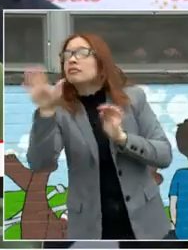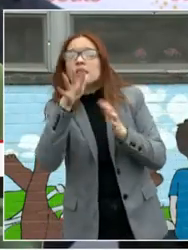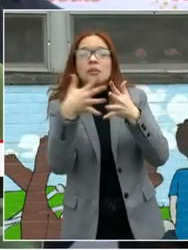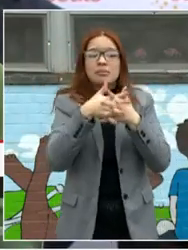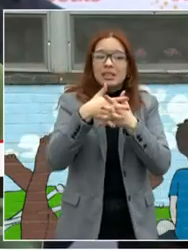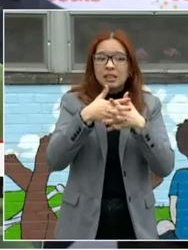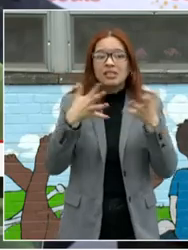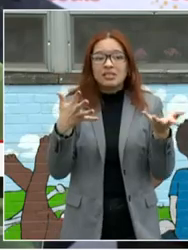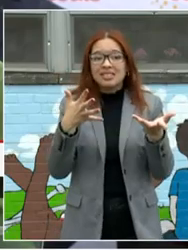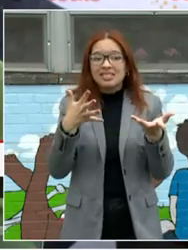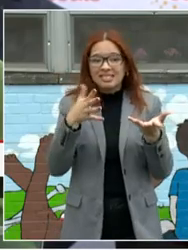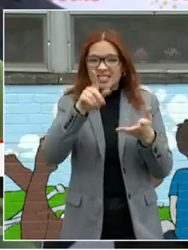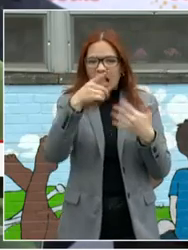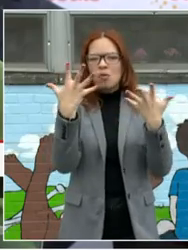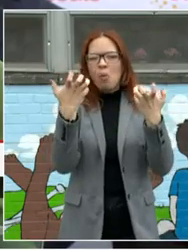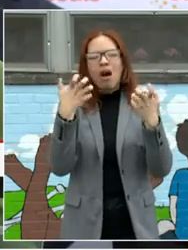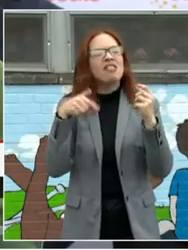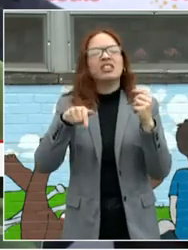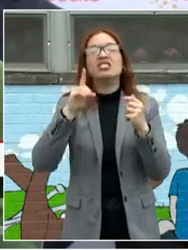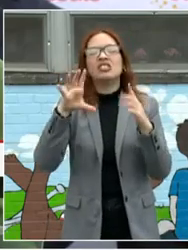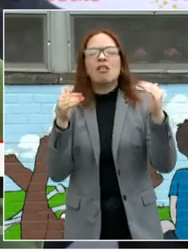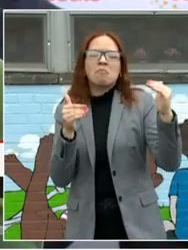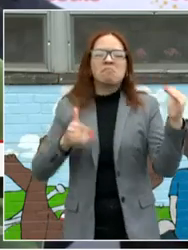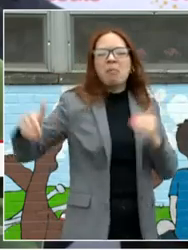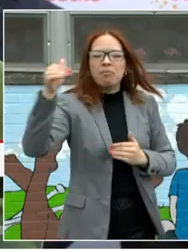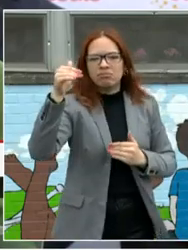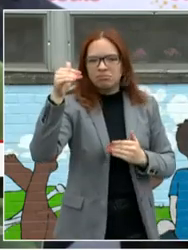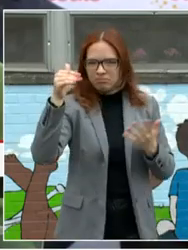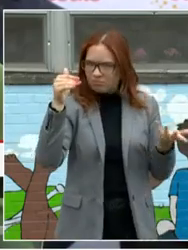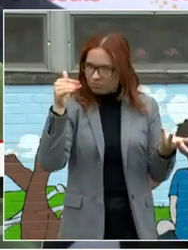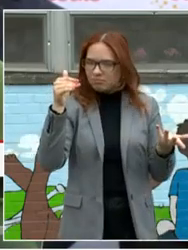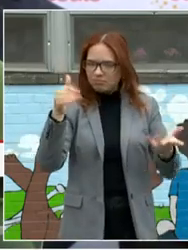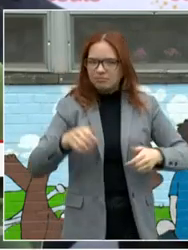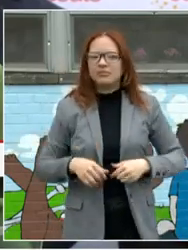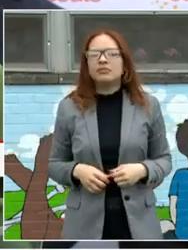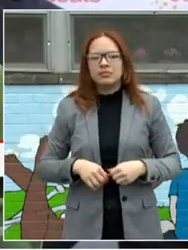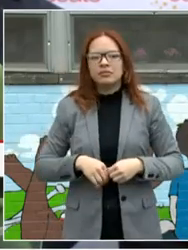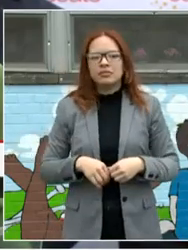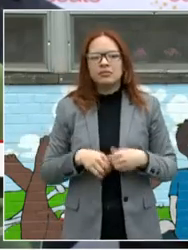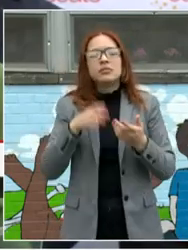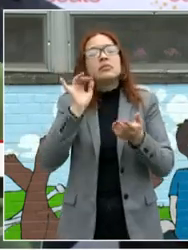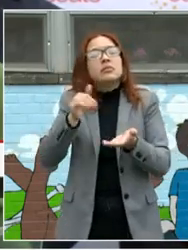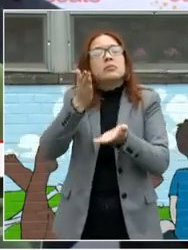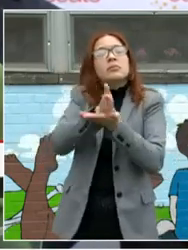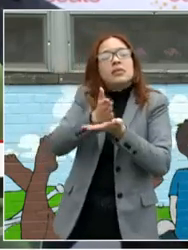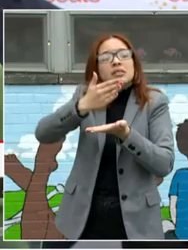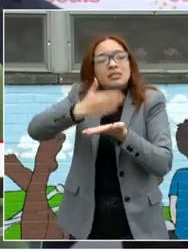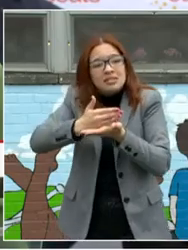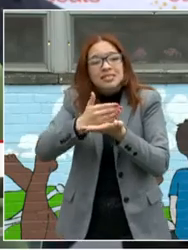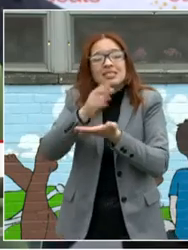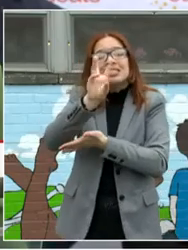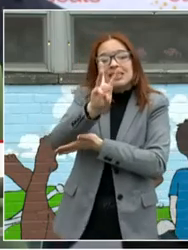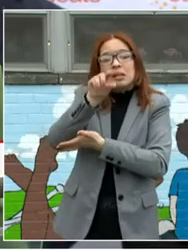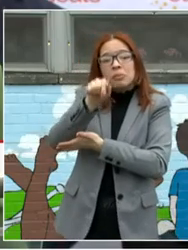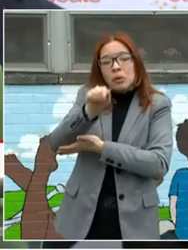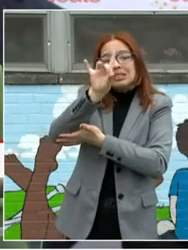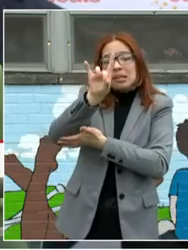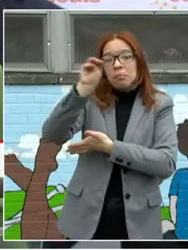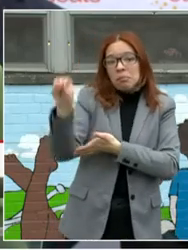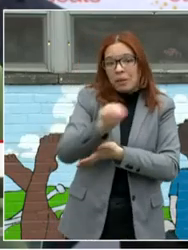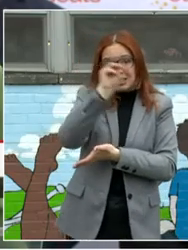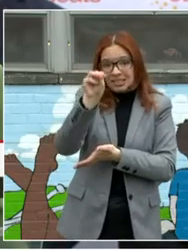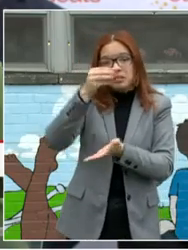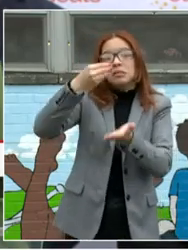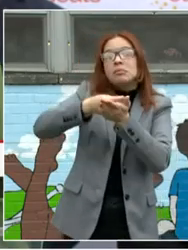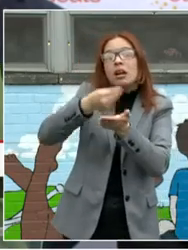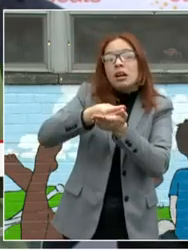and families. We're also using the budget to add $6.8 million to the Special Education